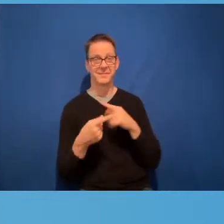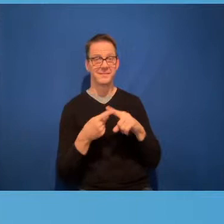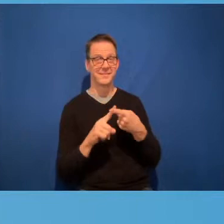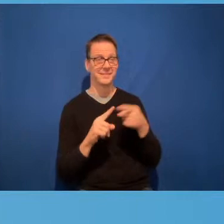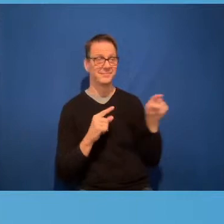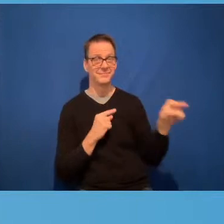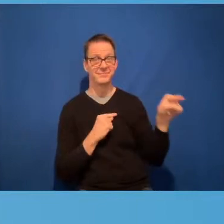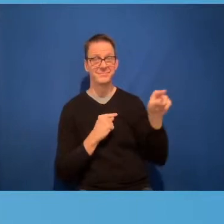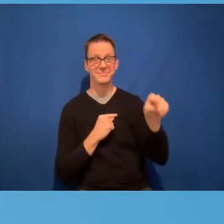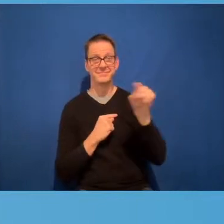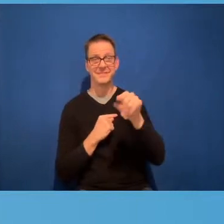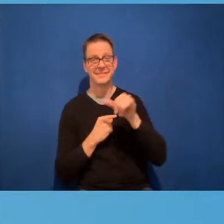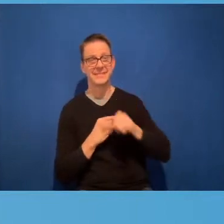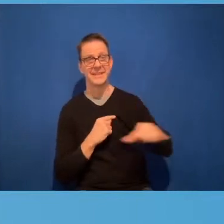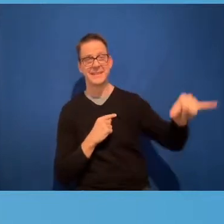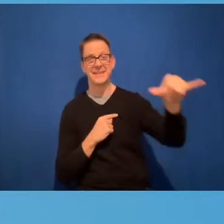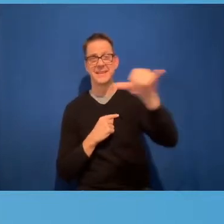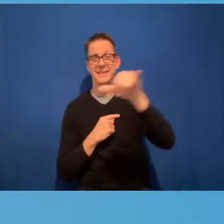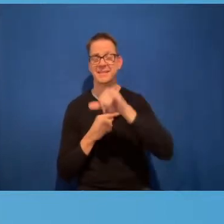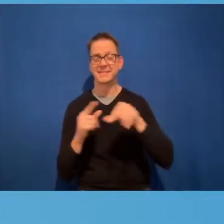system. Thank you.